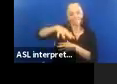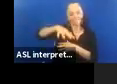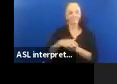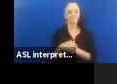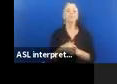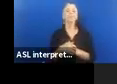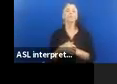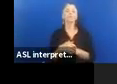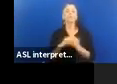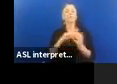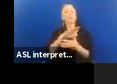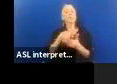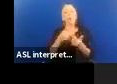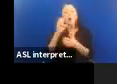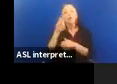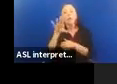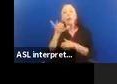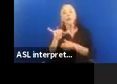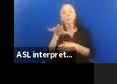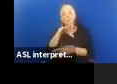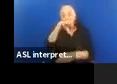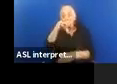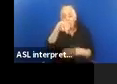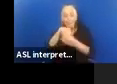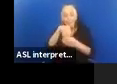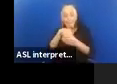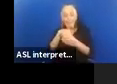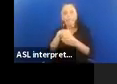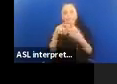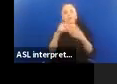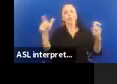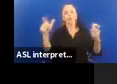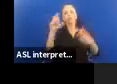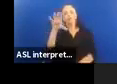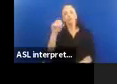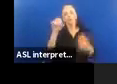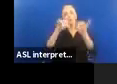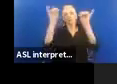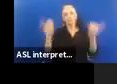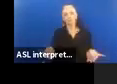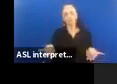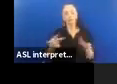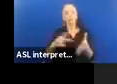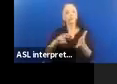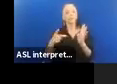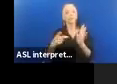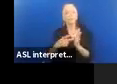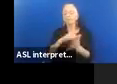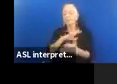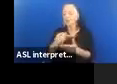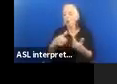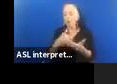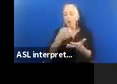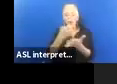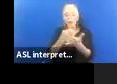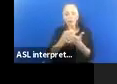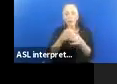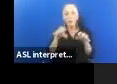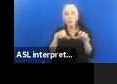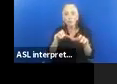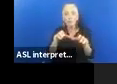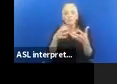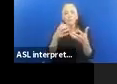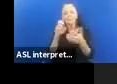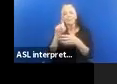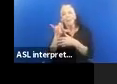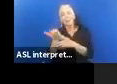All economies are nested within ecosystems, meaning that all economic activity has some